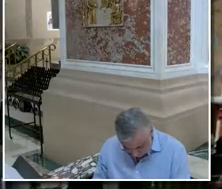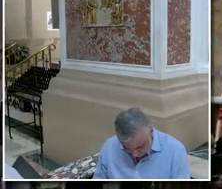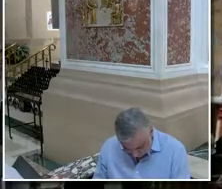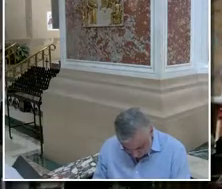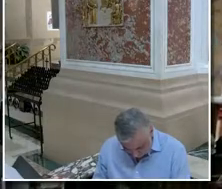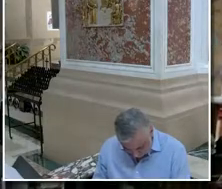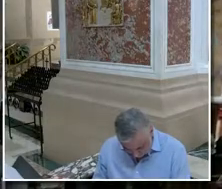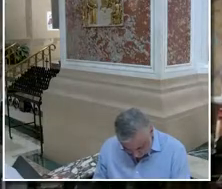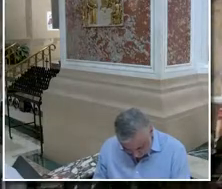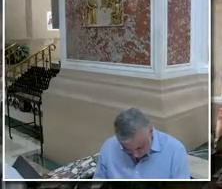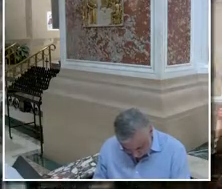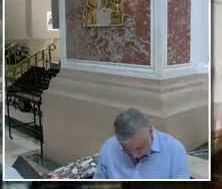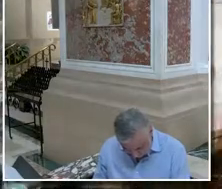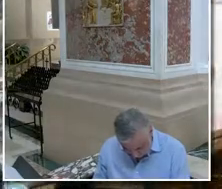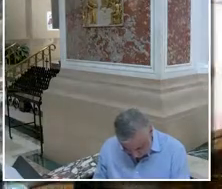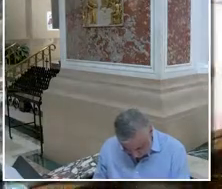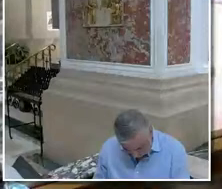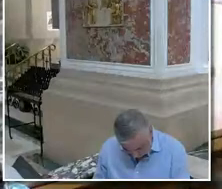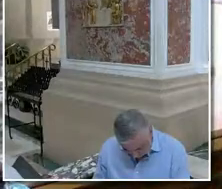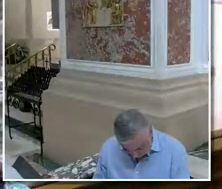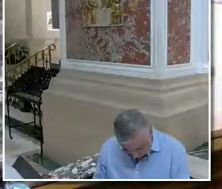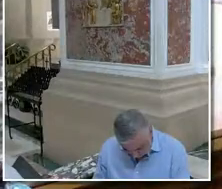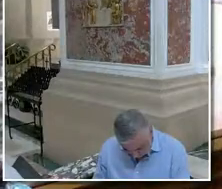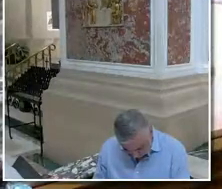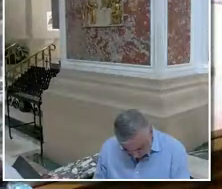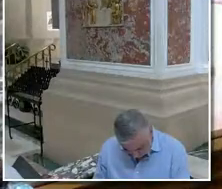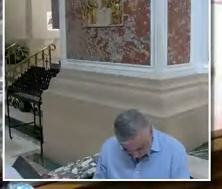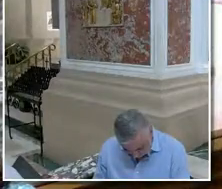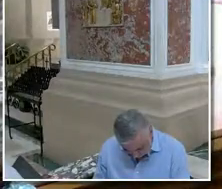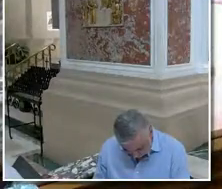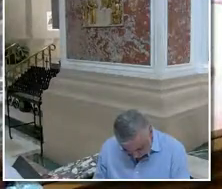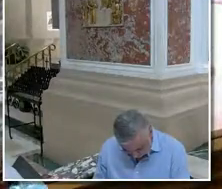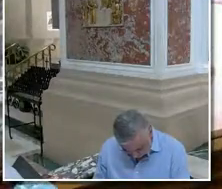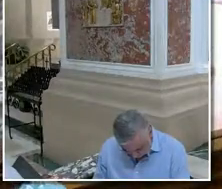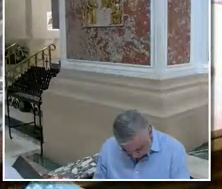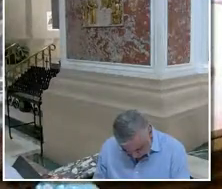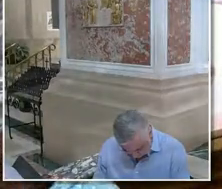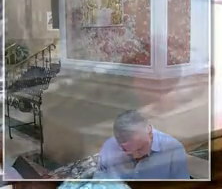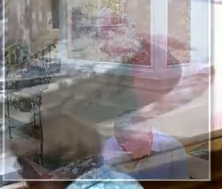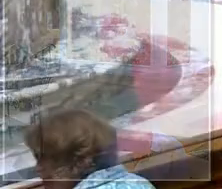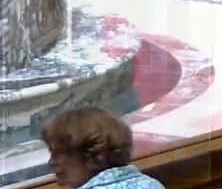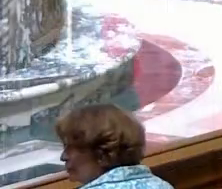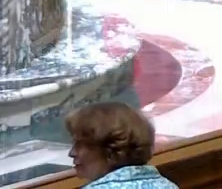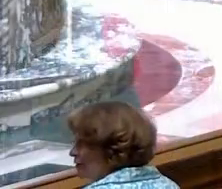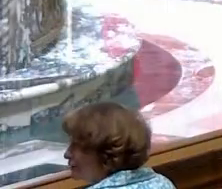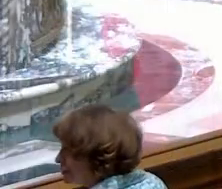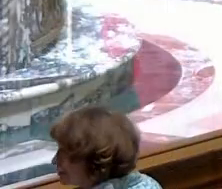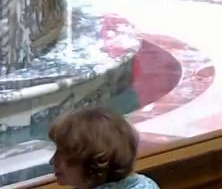Thank you.